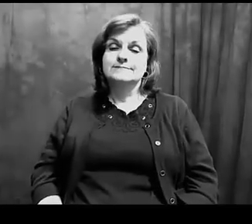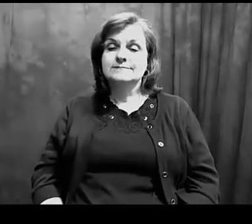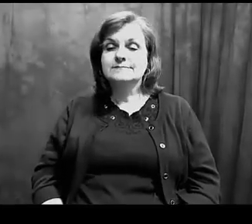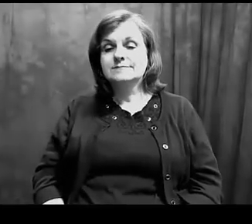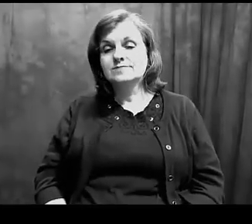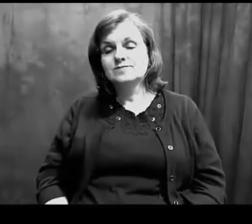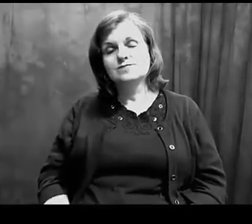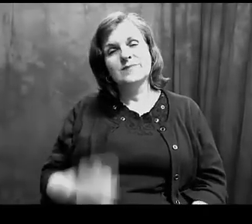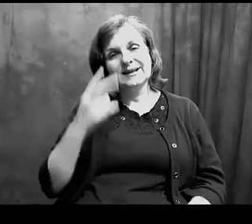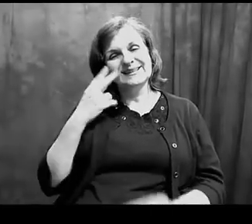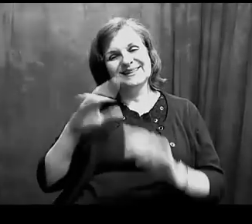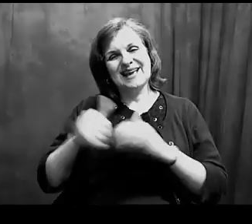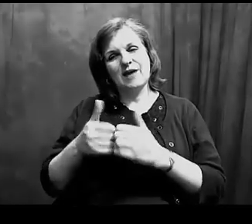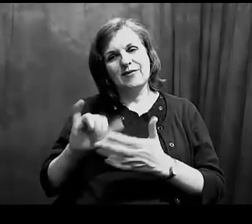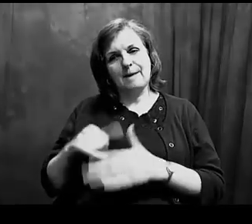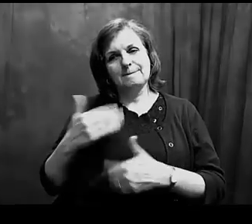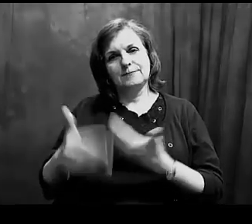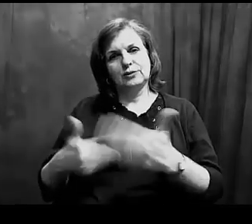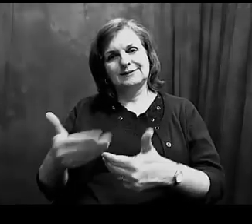Okay?